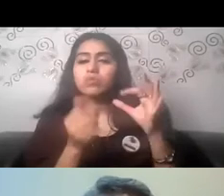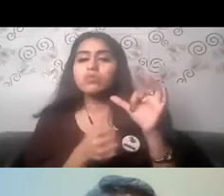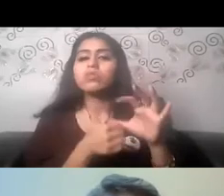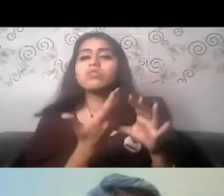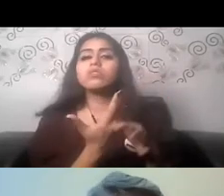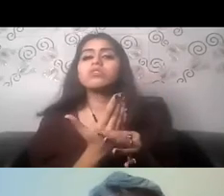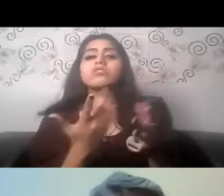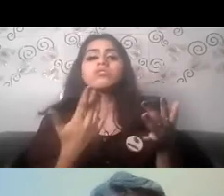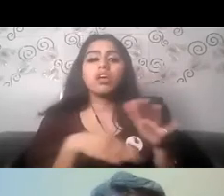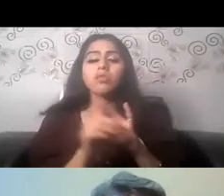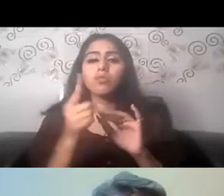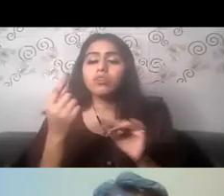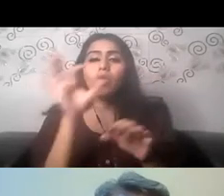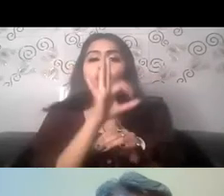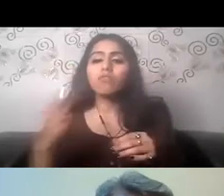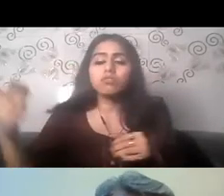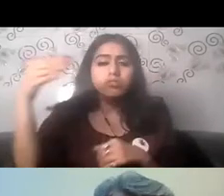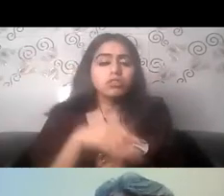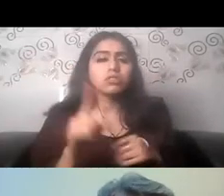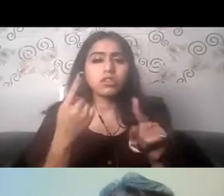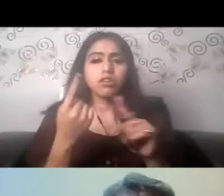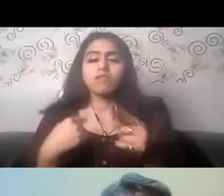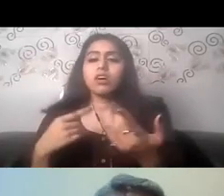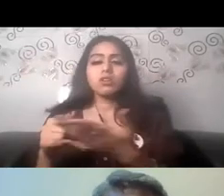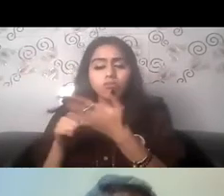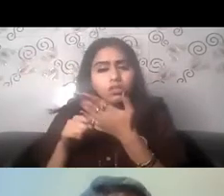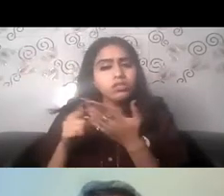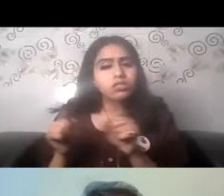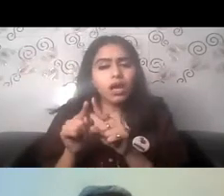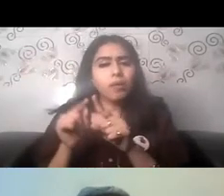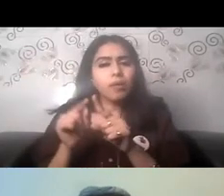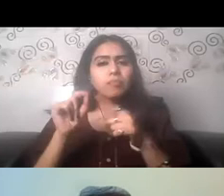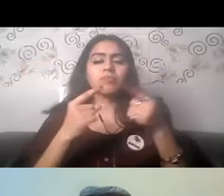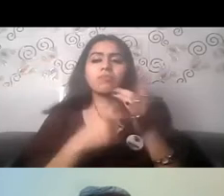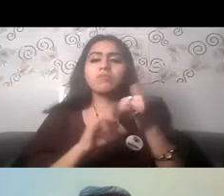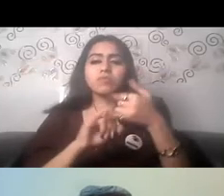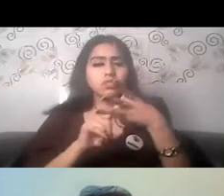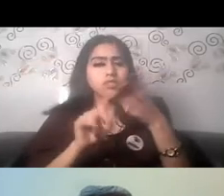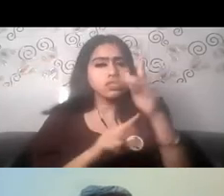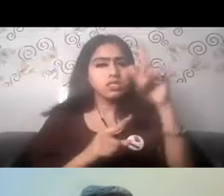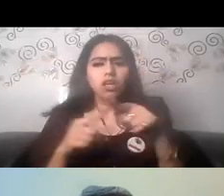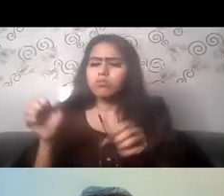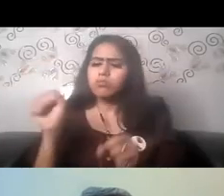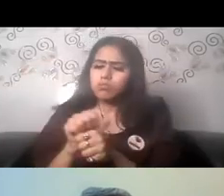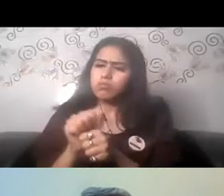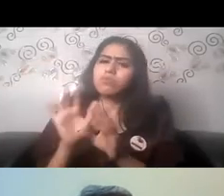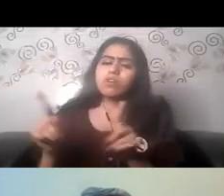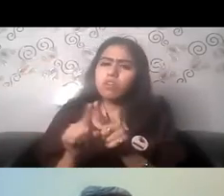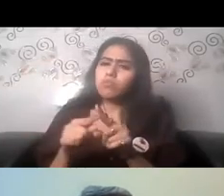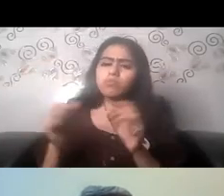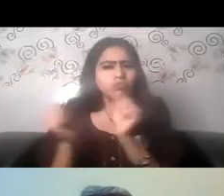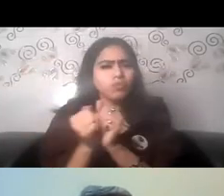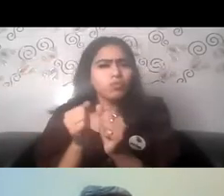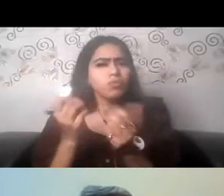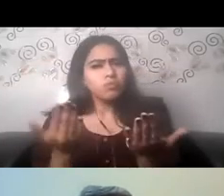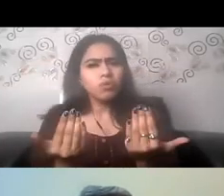and we kind of presented to them to say, this is still an organization which you can work with. We did